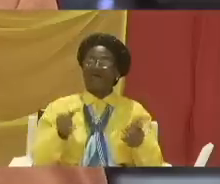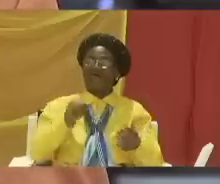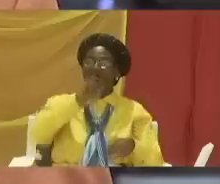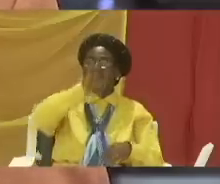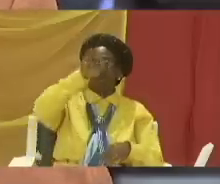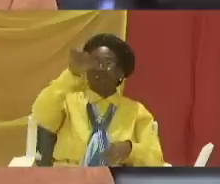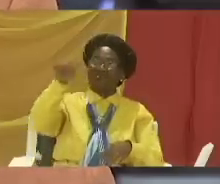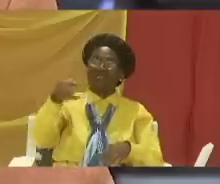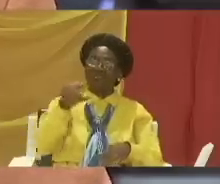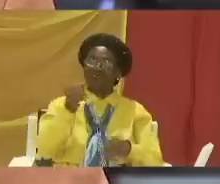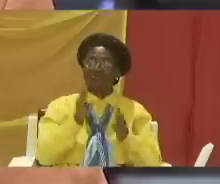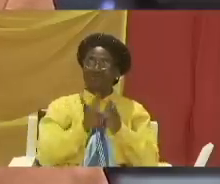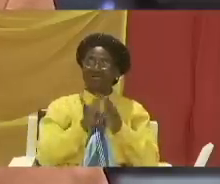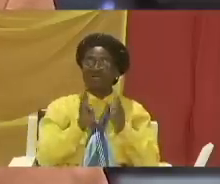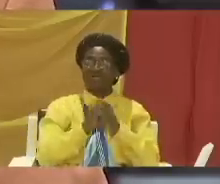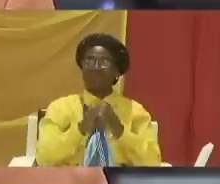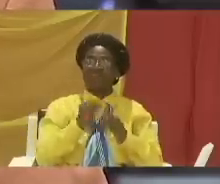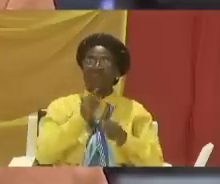is wonderful.